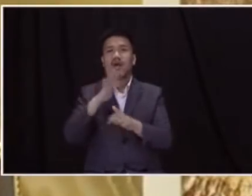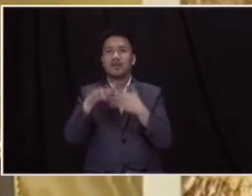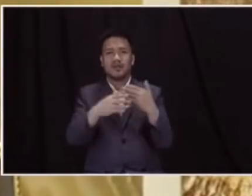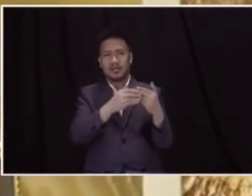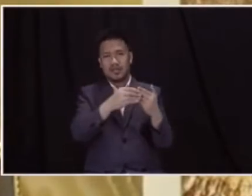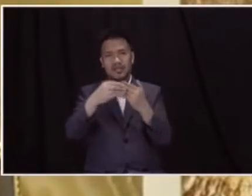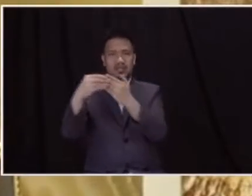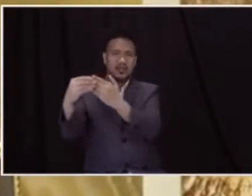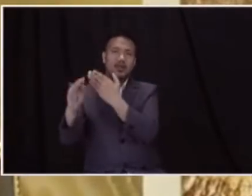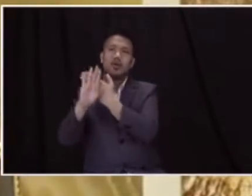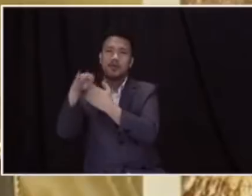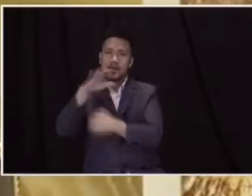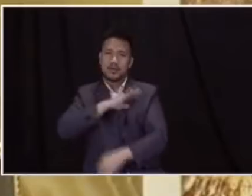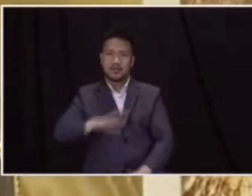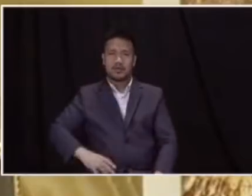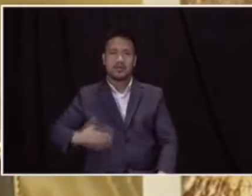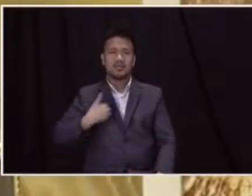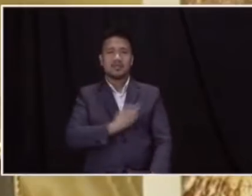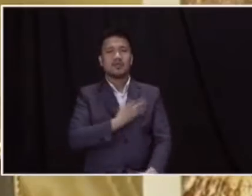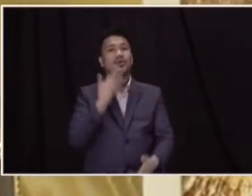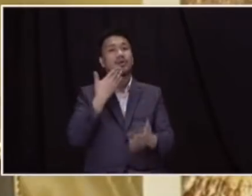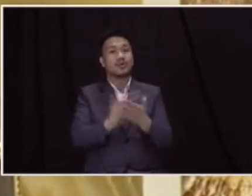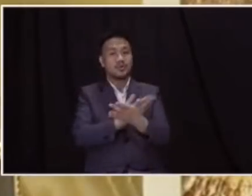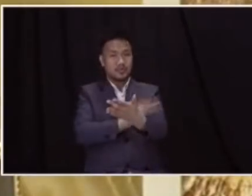Christ, our good shepherd.